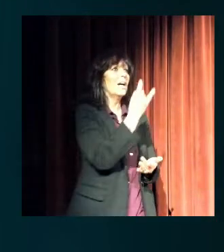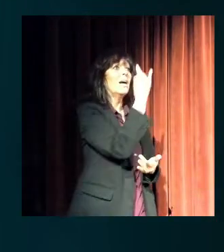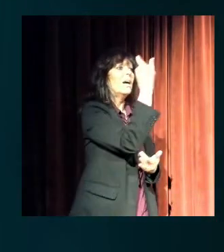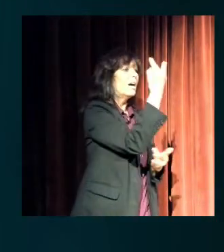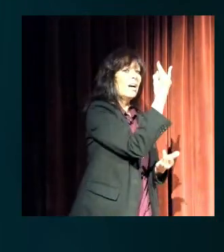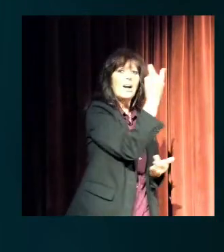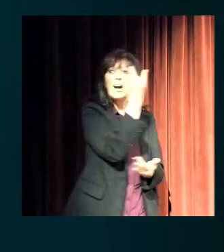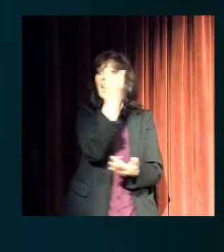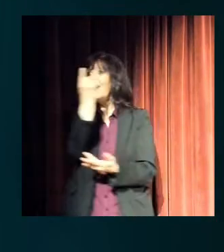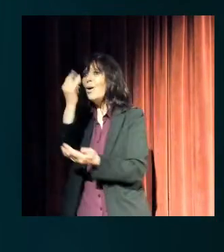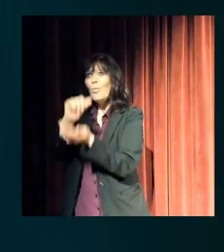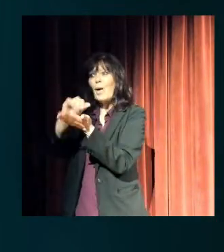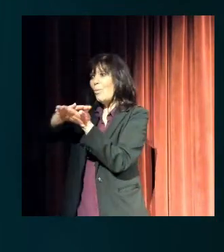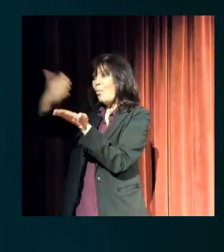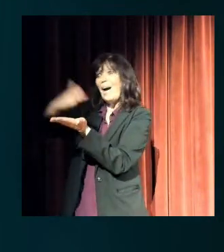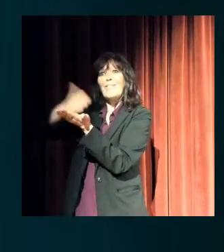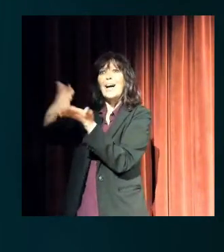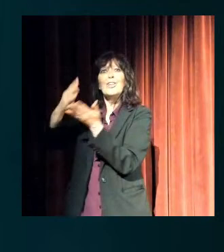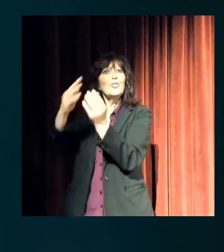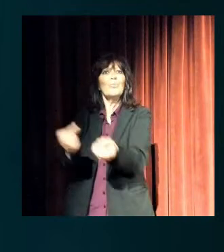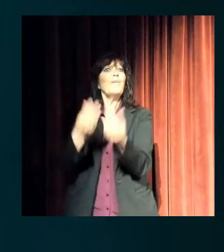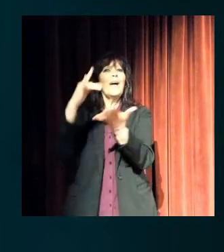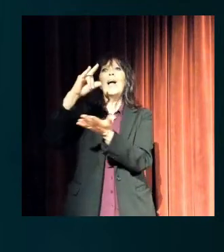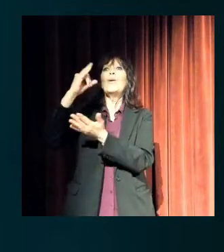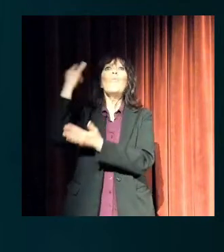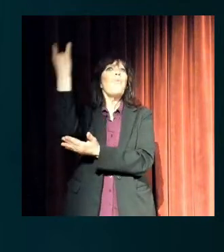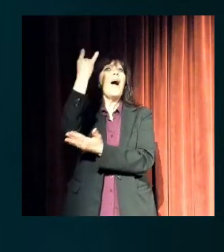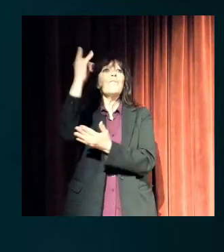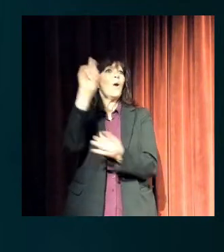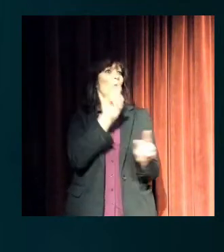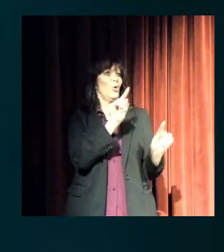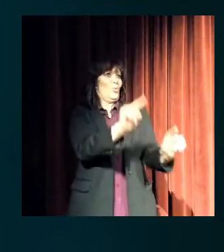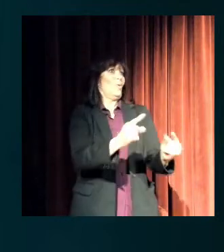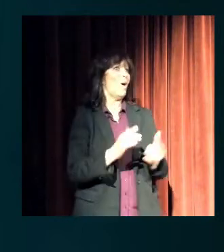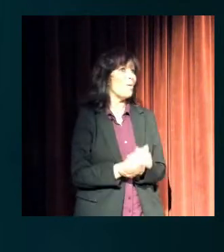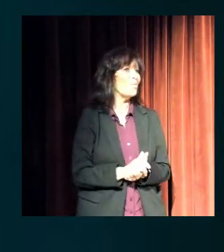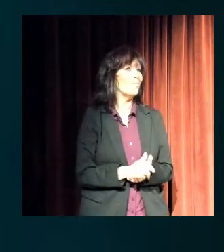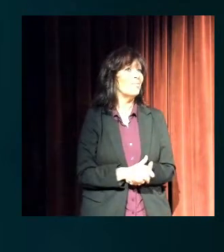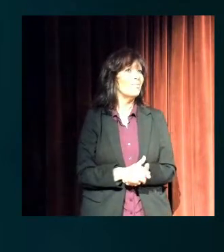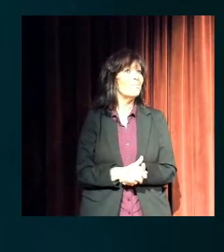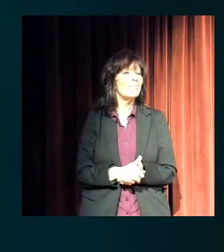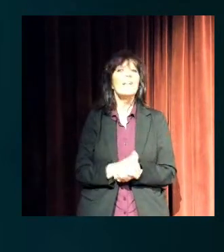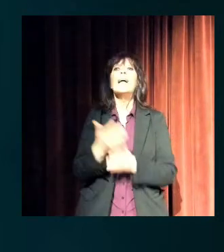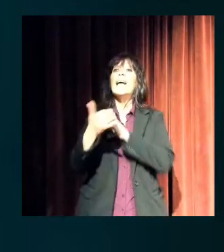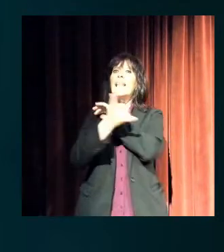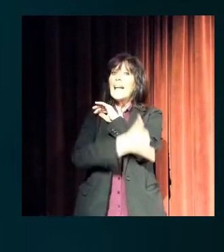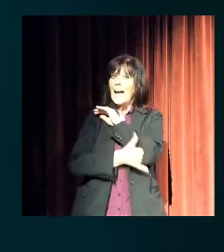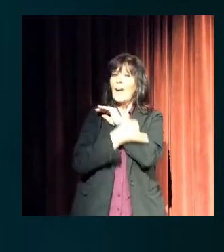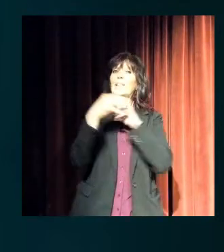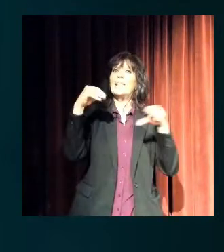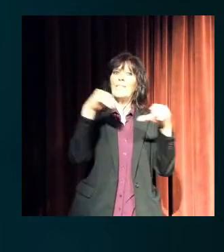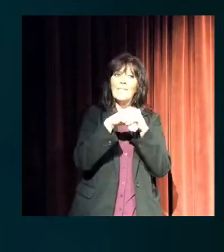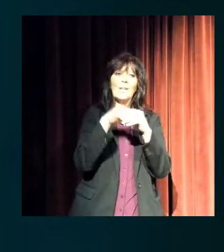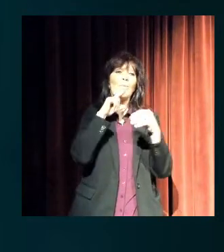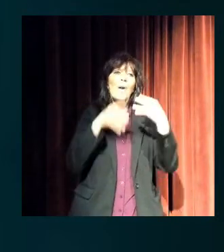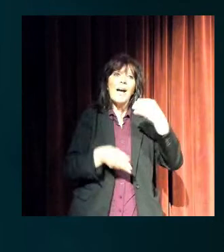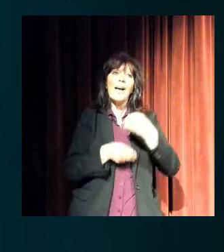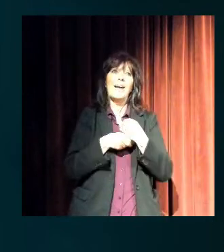hotspot with a laptop to provide Wi-Fi access wherever you may be. The county's investment will